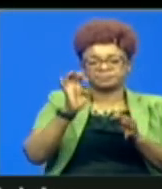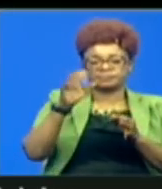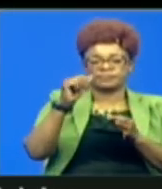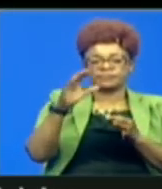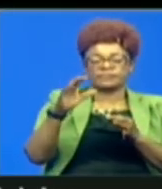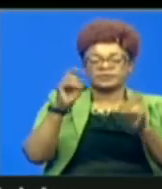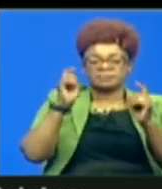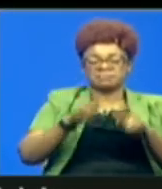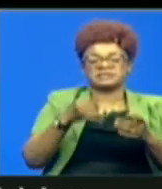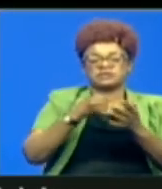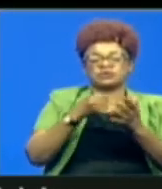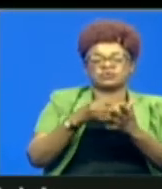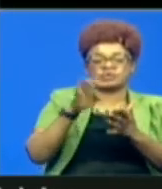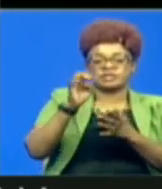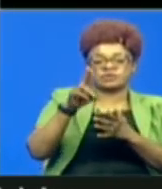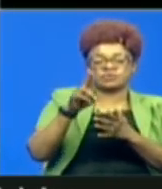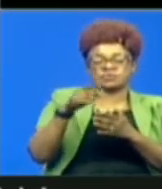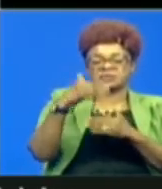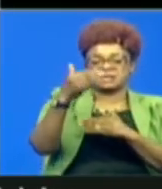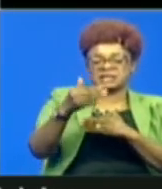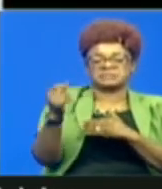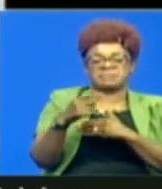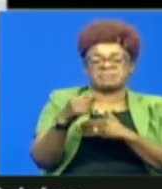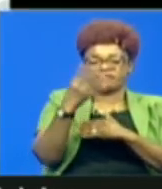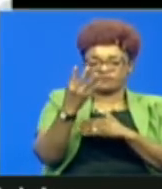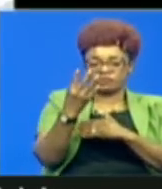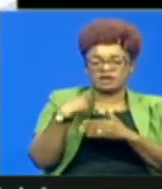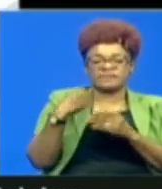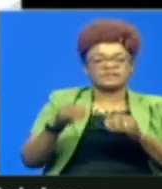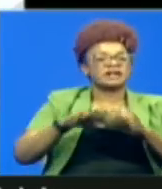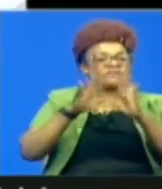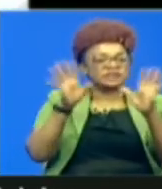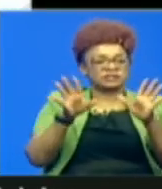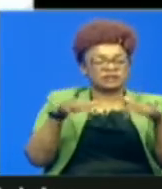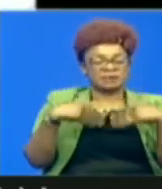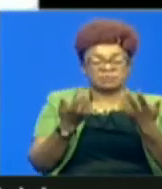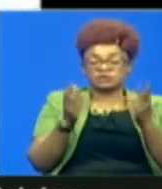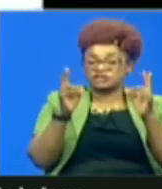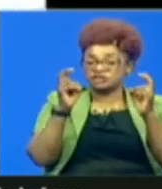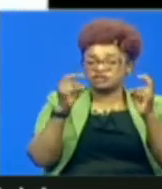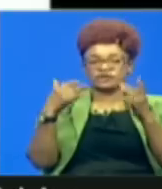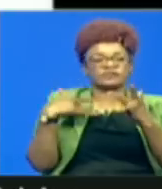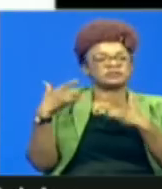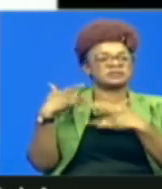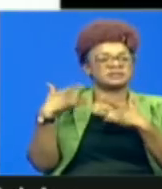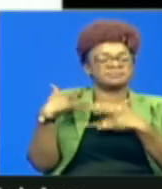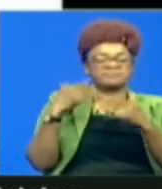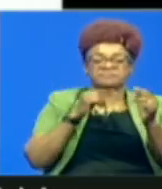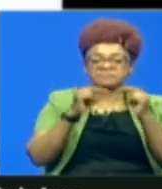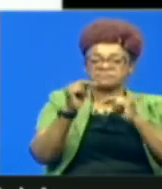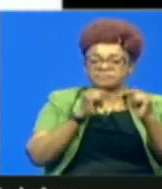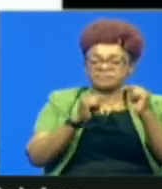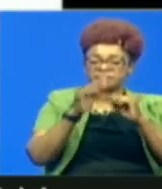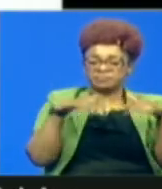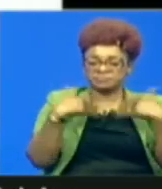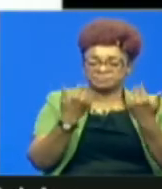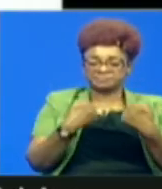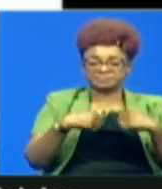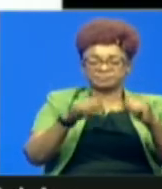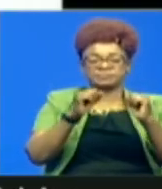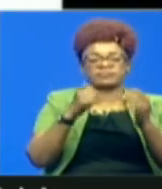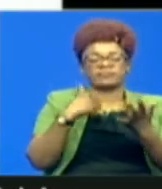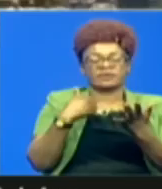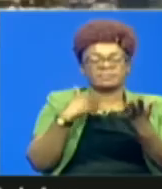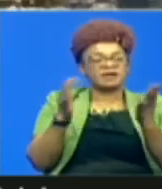on the matter in the next 4 months to get more clarification on the issues of concern. Negotiations on the EPAs have been a protracted